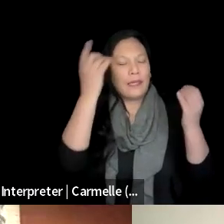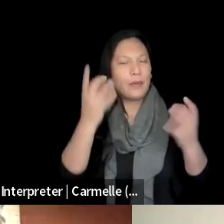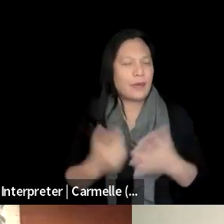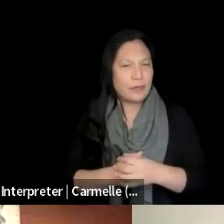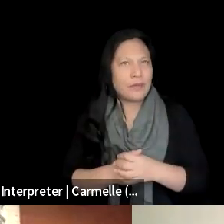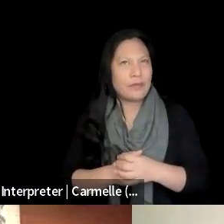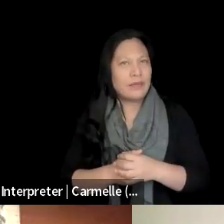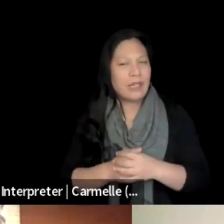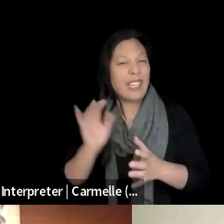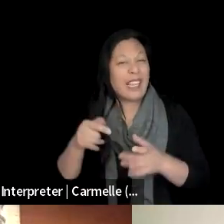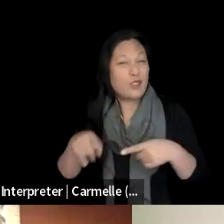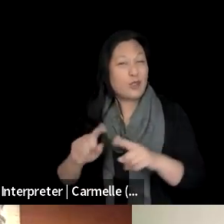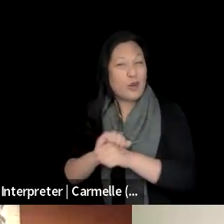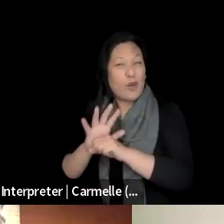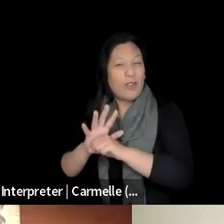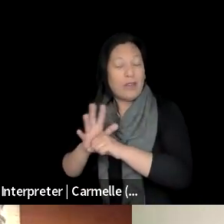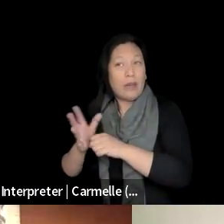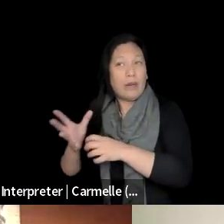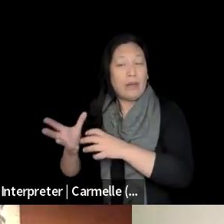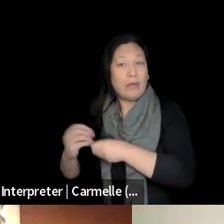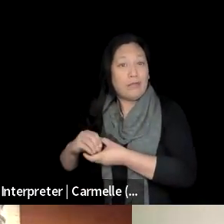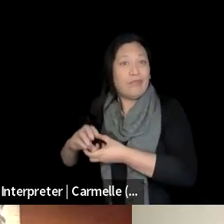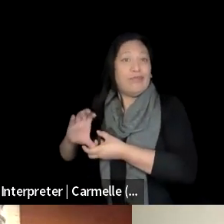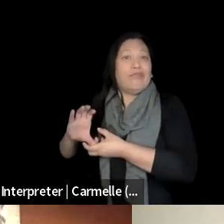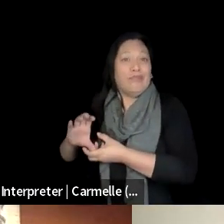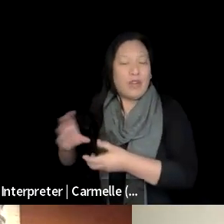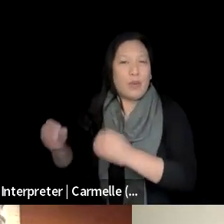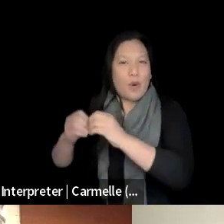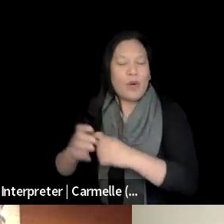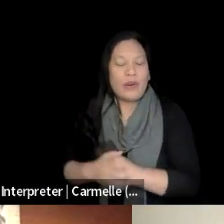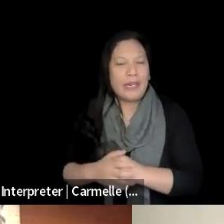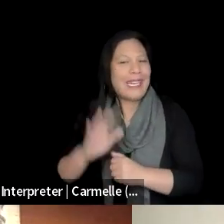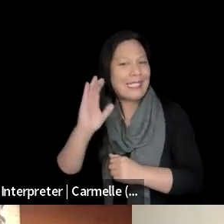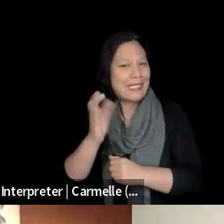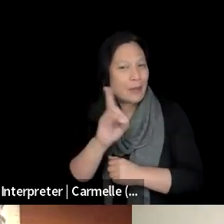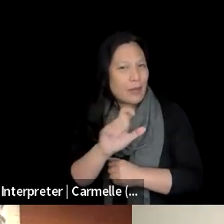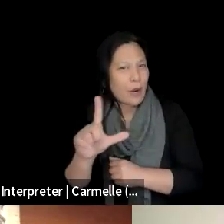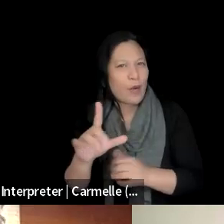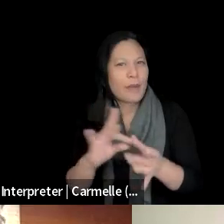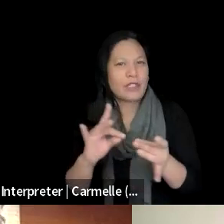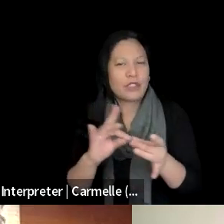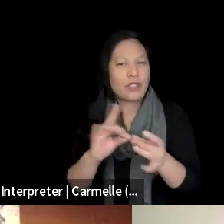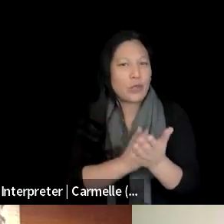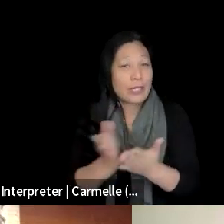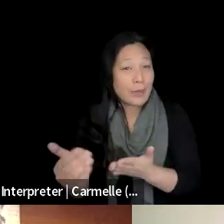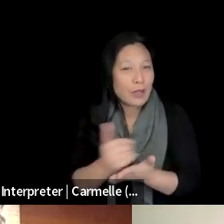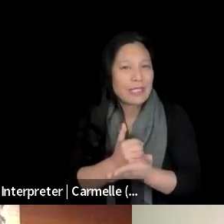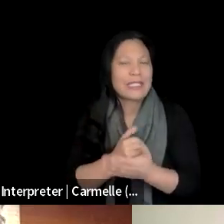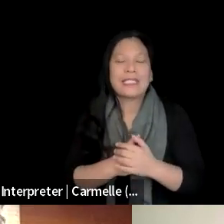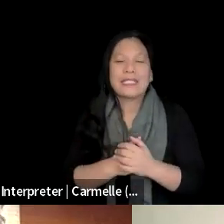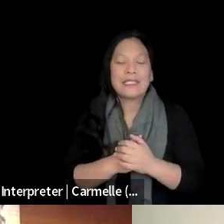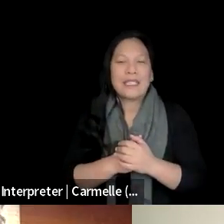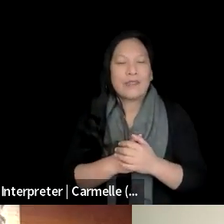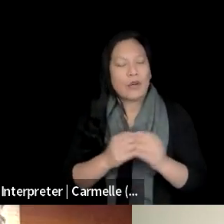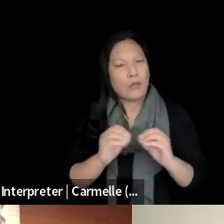of COVID and after COVID. It sounds like for Daryl, there were questions around transparency, which has something to do with status